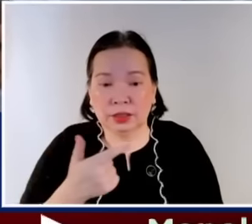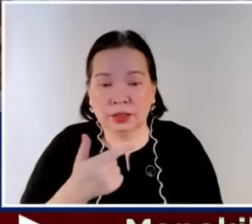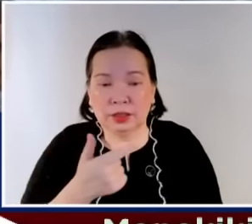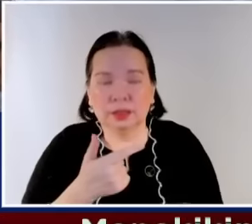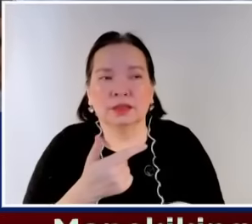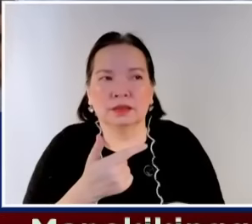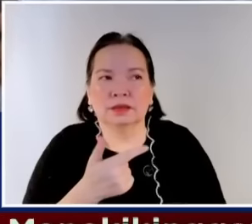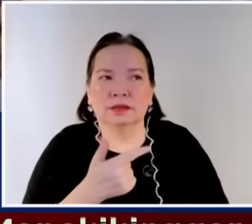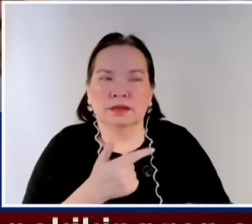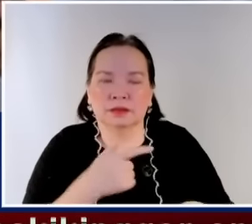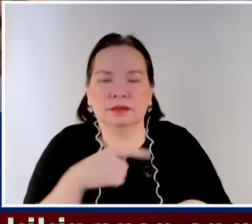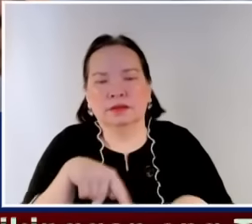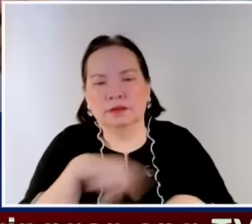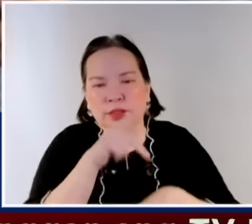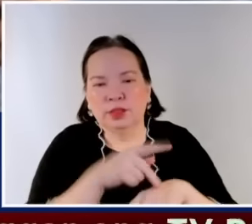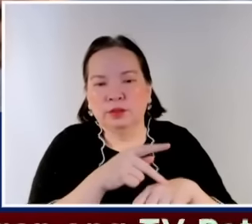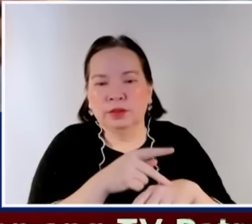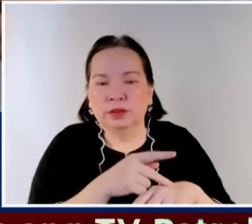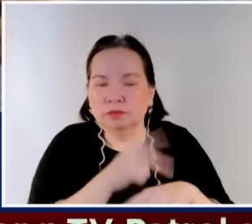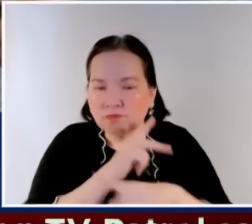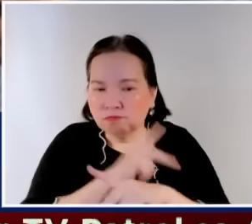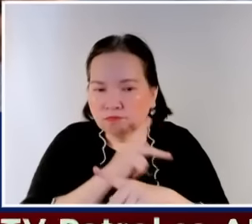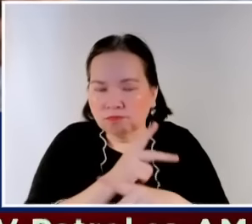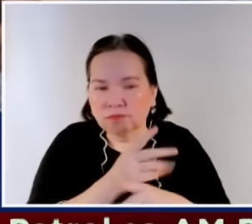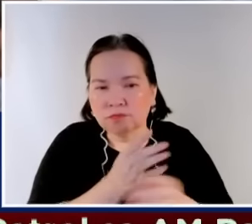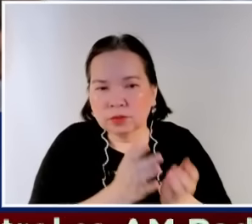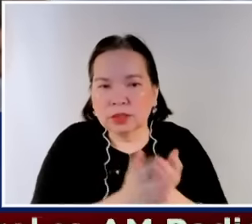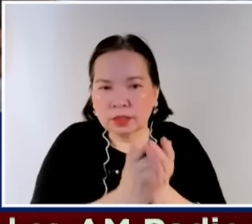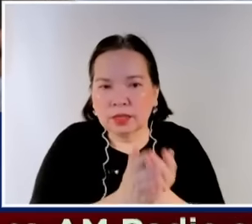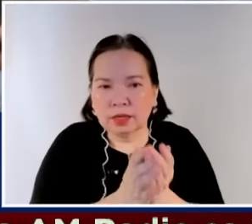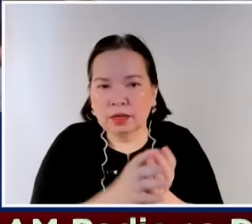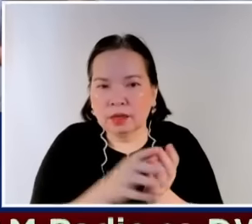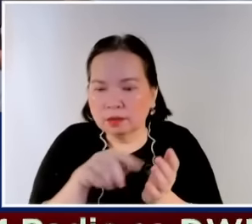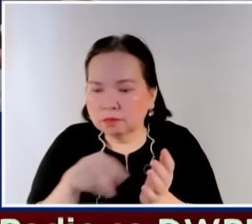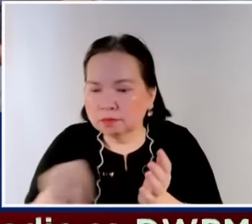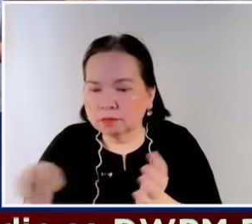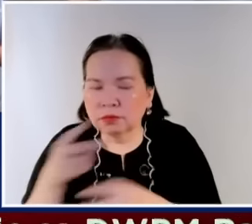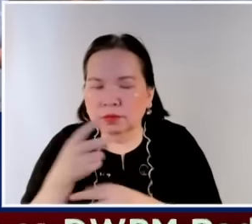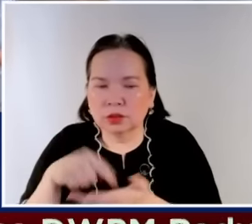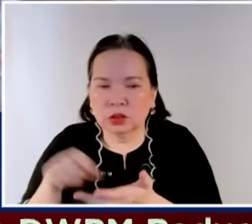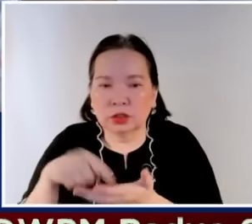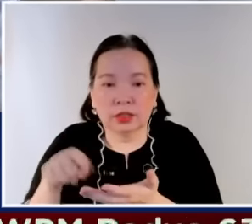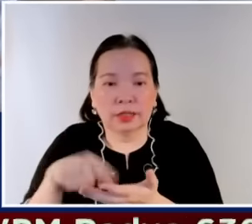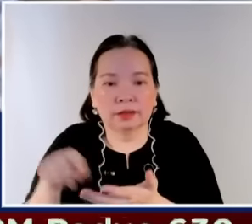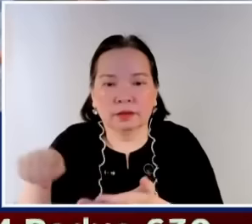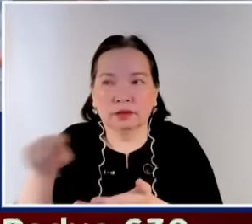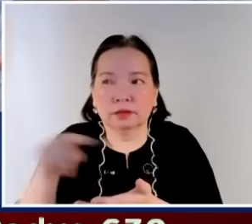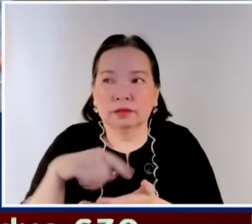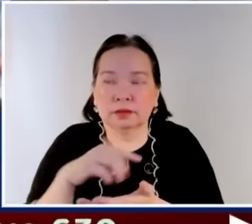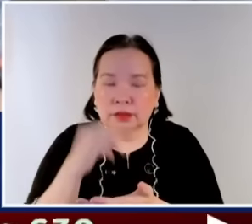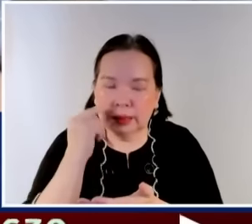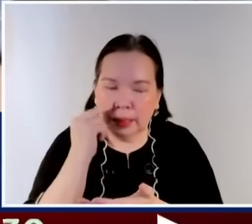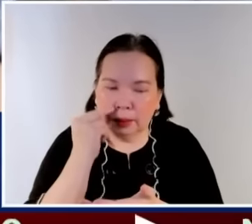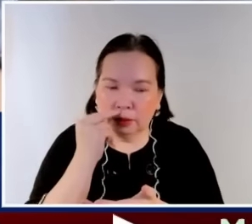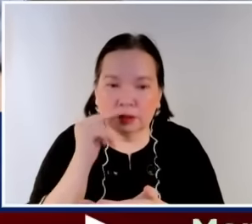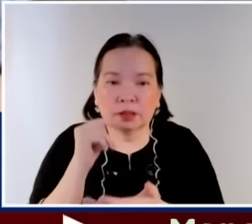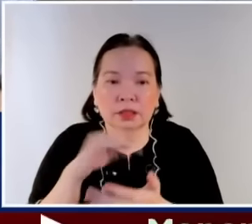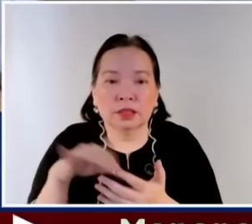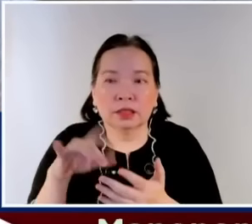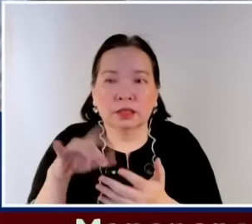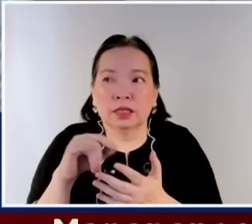now, the Coast Guard district through the stations and substations in the area, and the Marine Environmental Protection